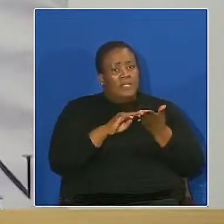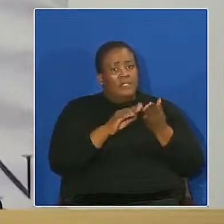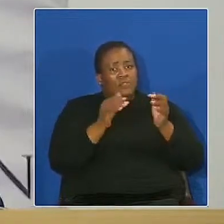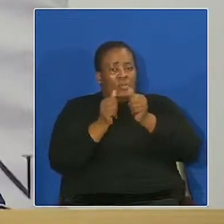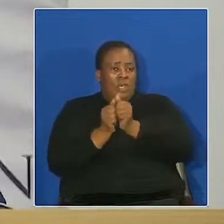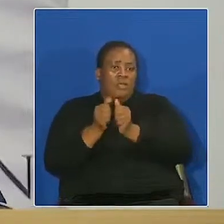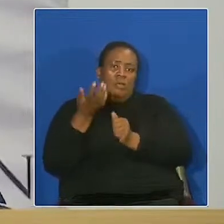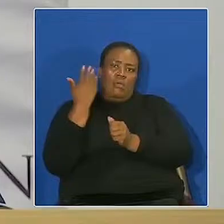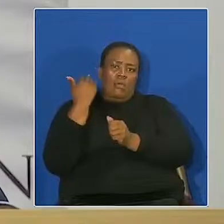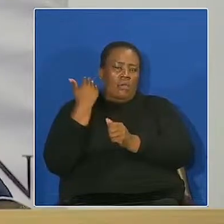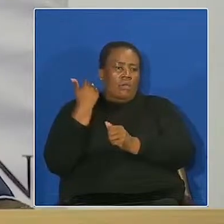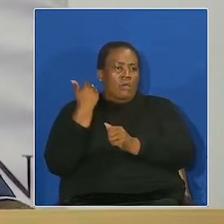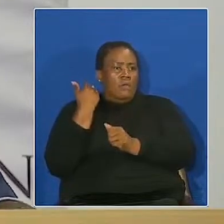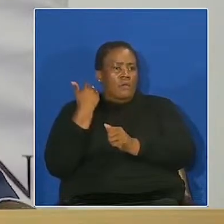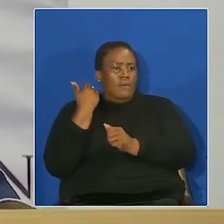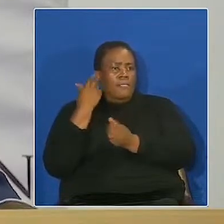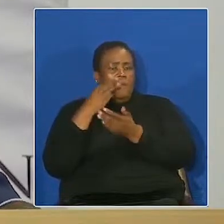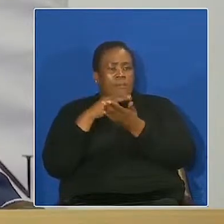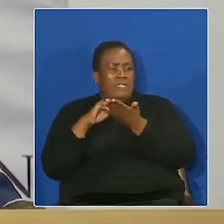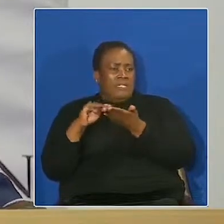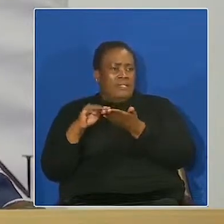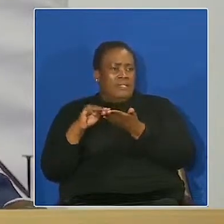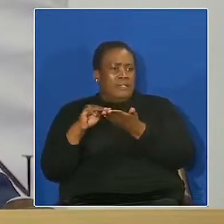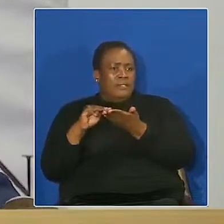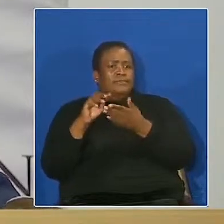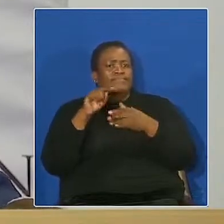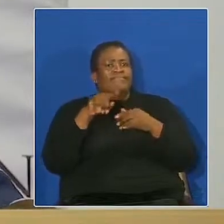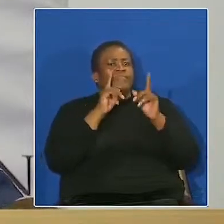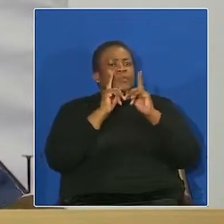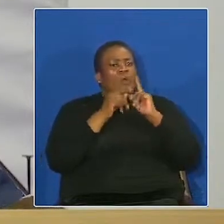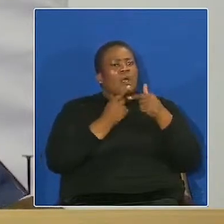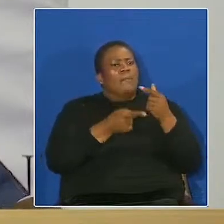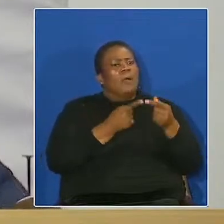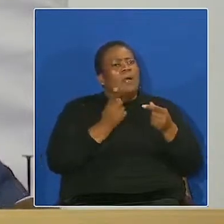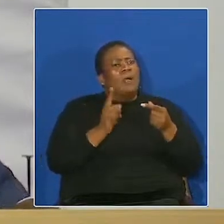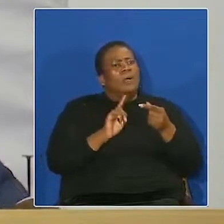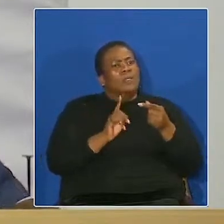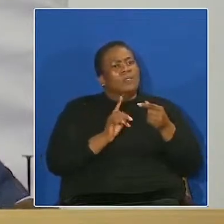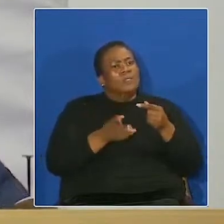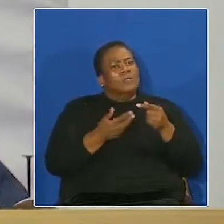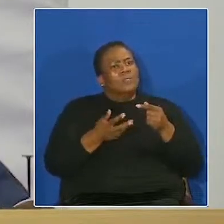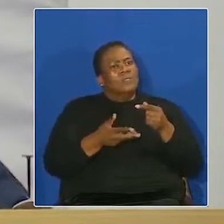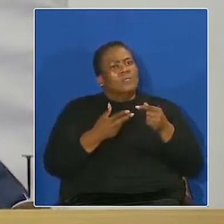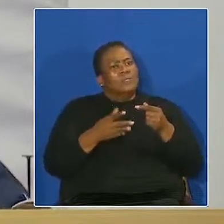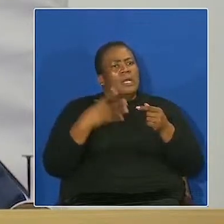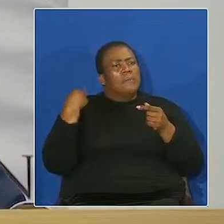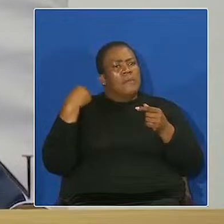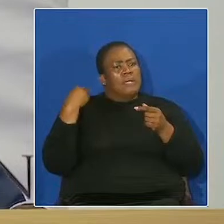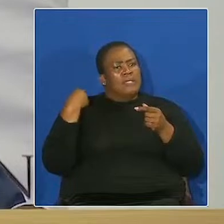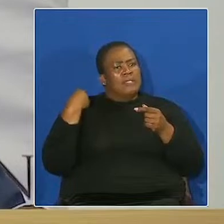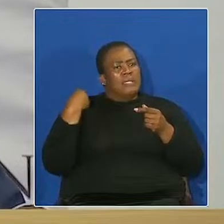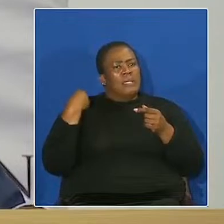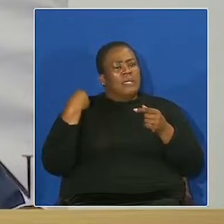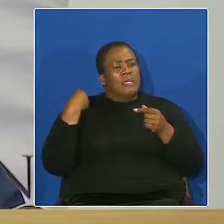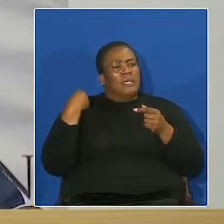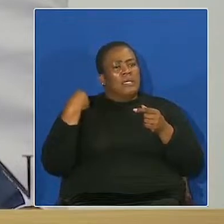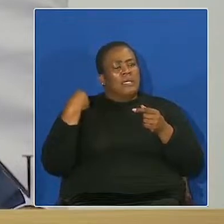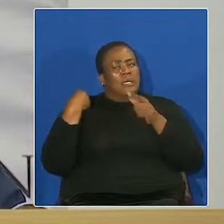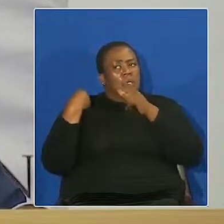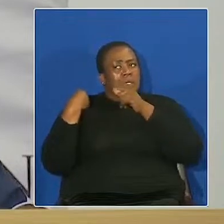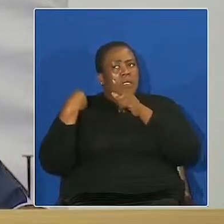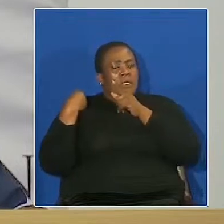with the previous one, that was talking about the minister being the one